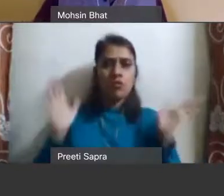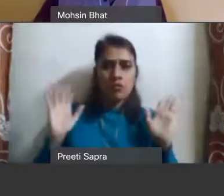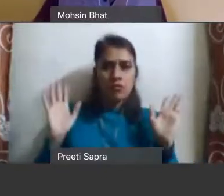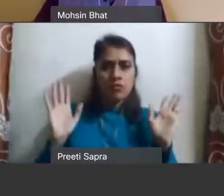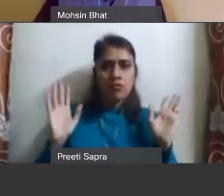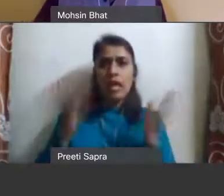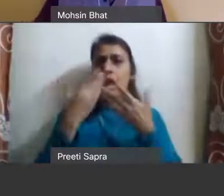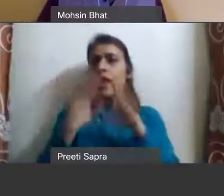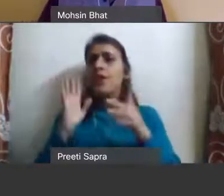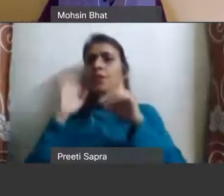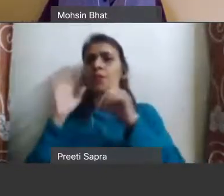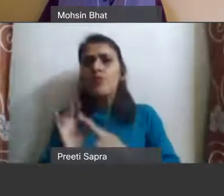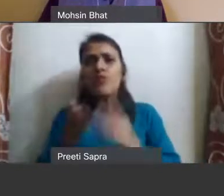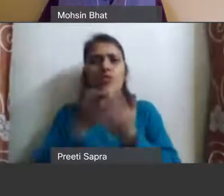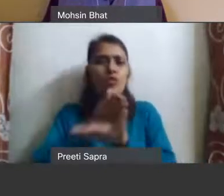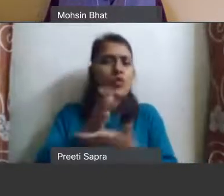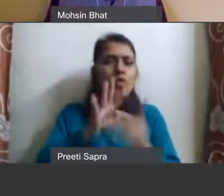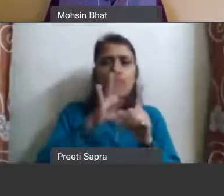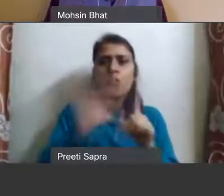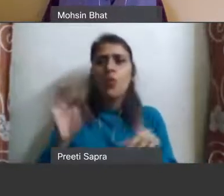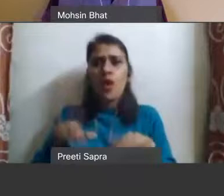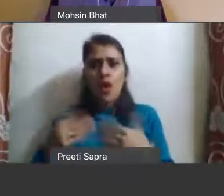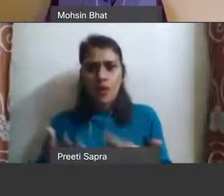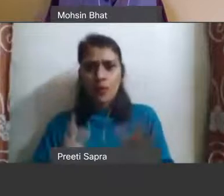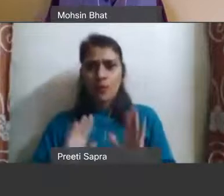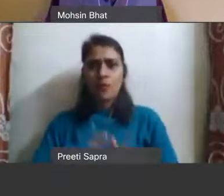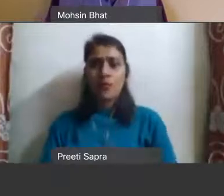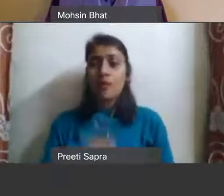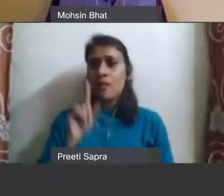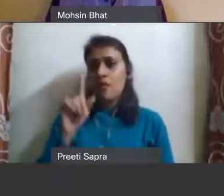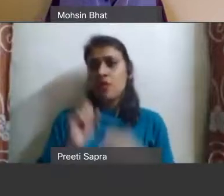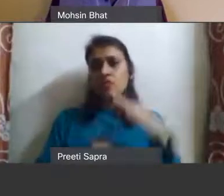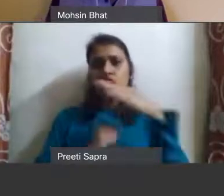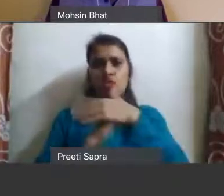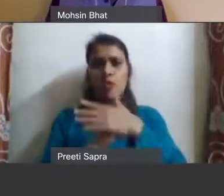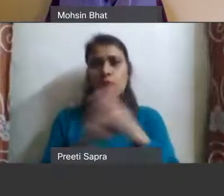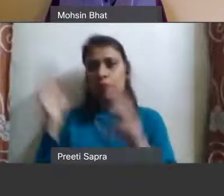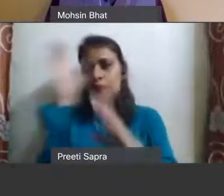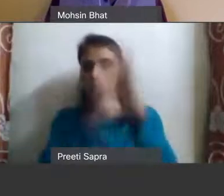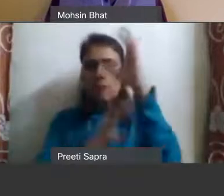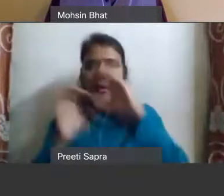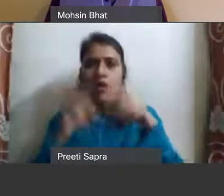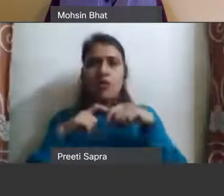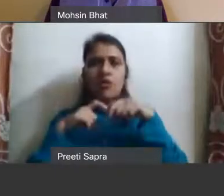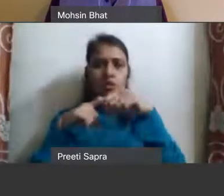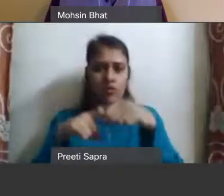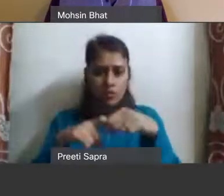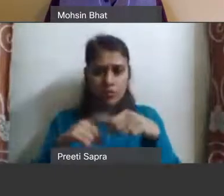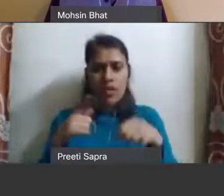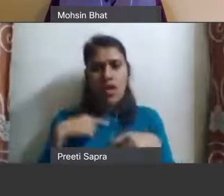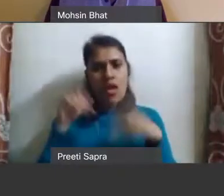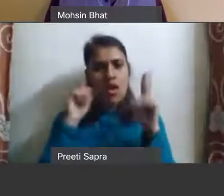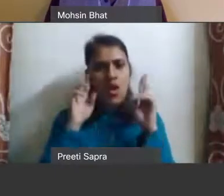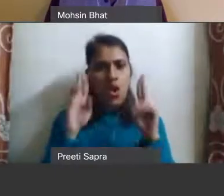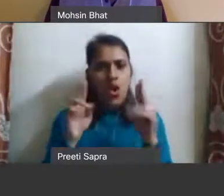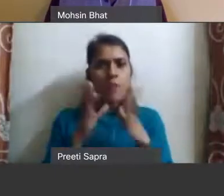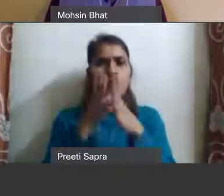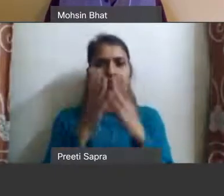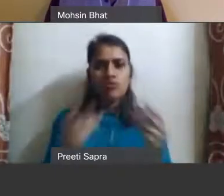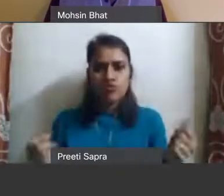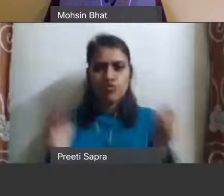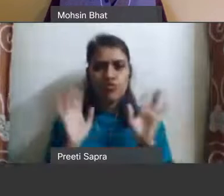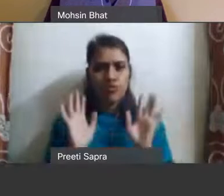route to citizenship altogether. And one of the most puzzling questions, which we haven't resolved, and I hope we get to resolve and start